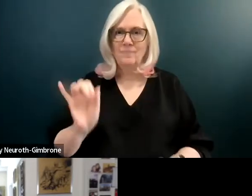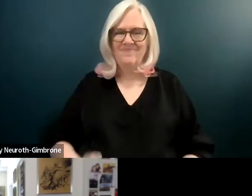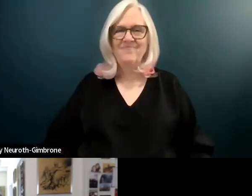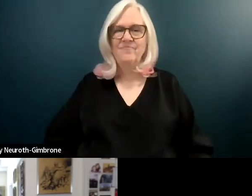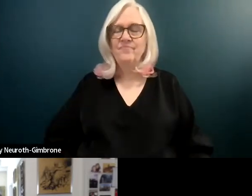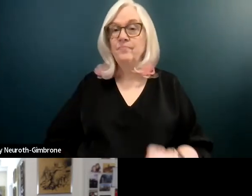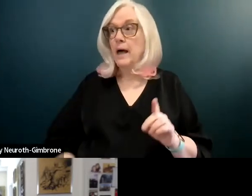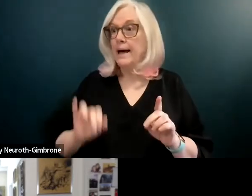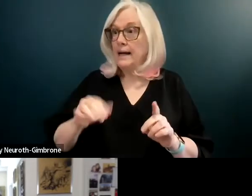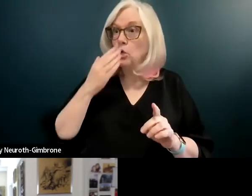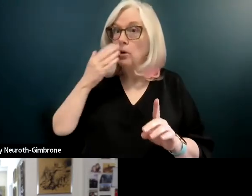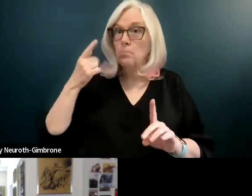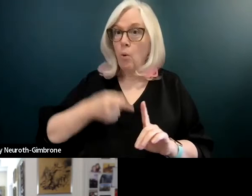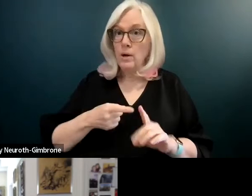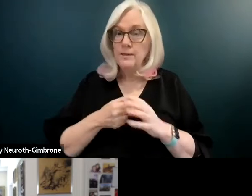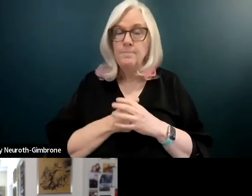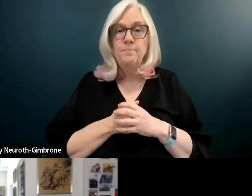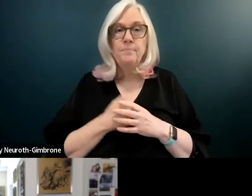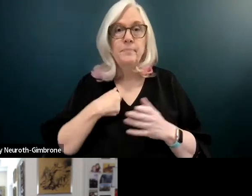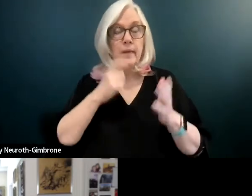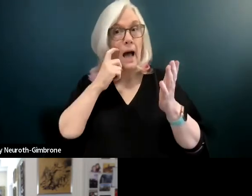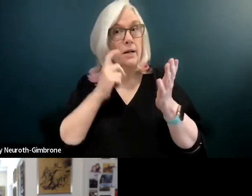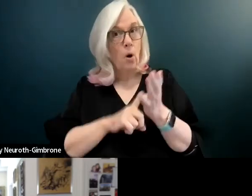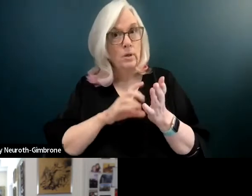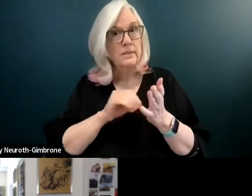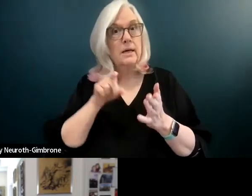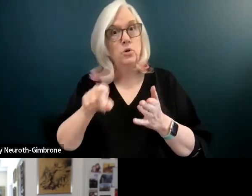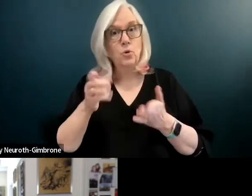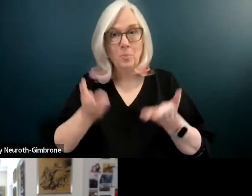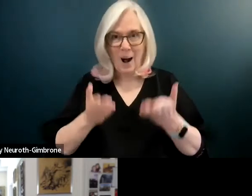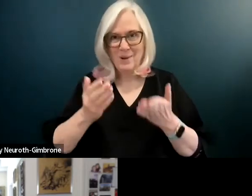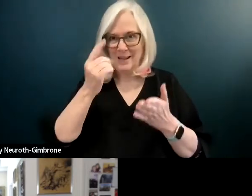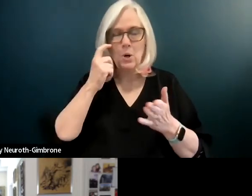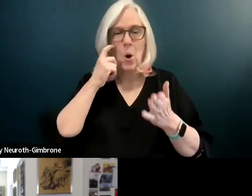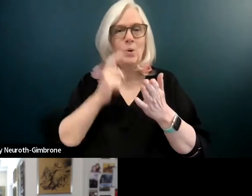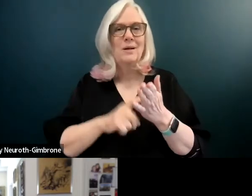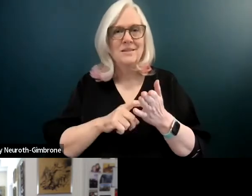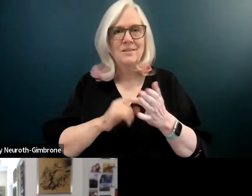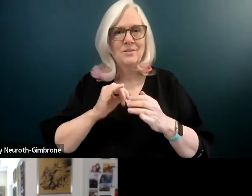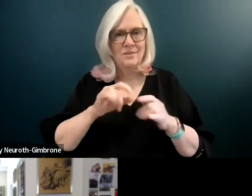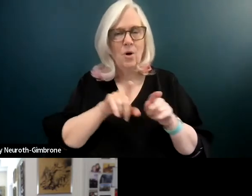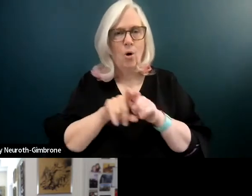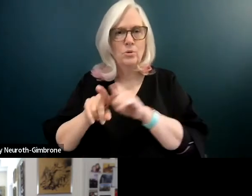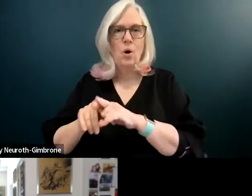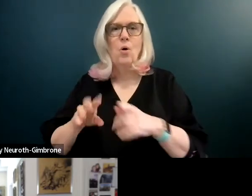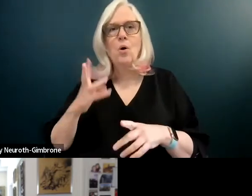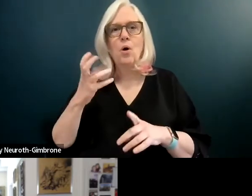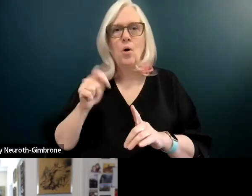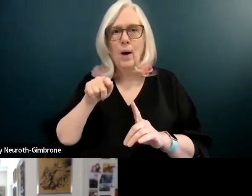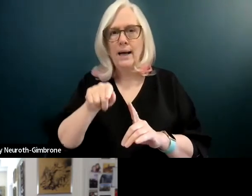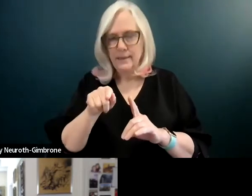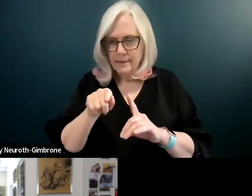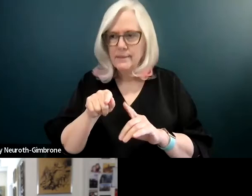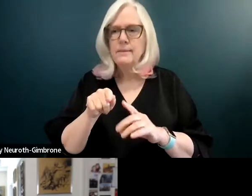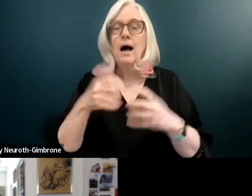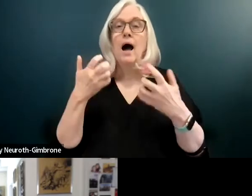That's a great point, because I have noticed, and you probably have as well, when it comes to accommodation, it's on you to ask